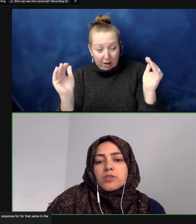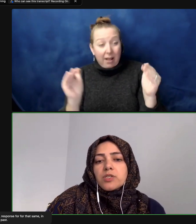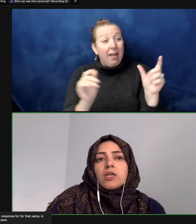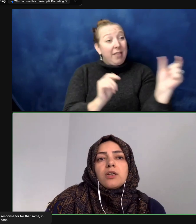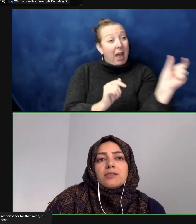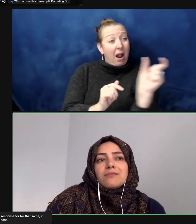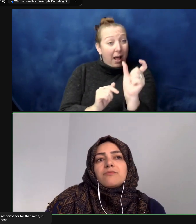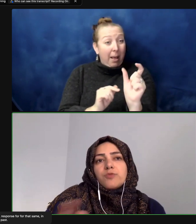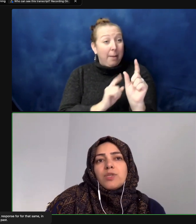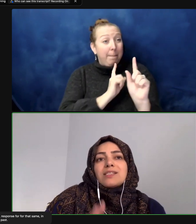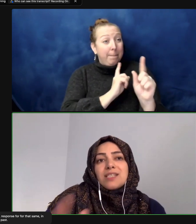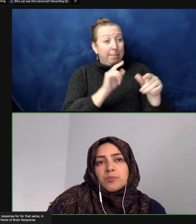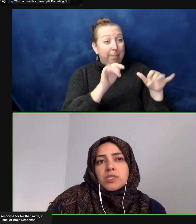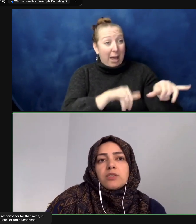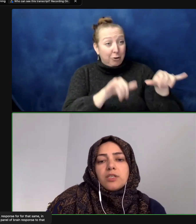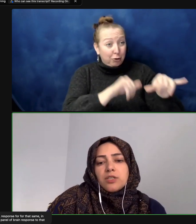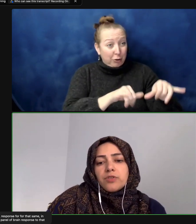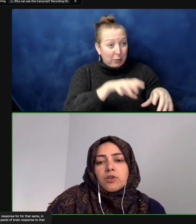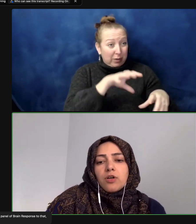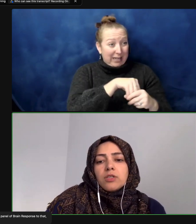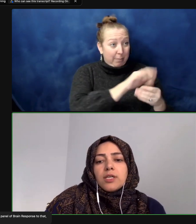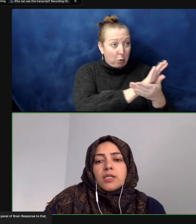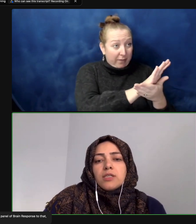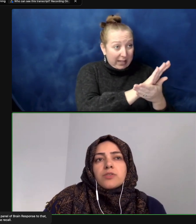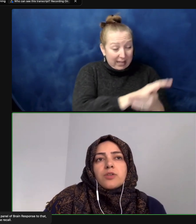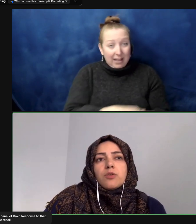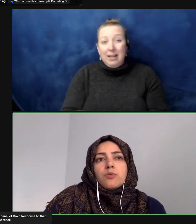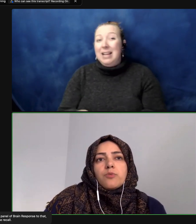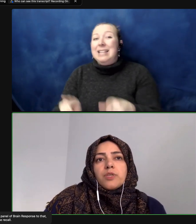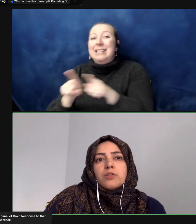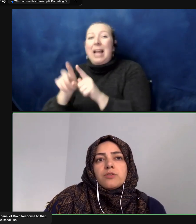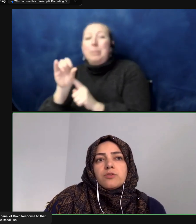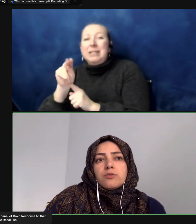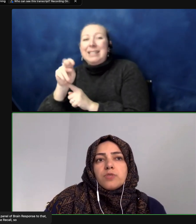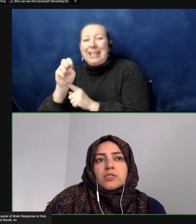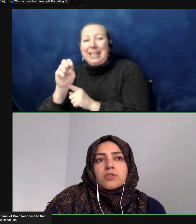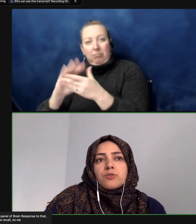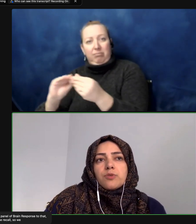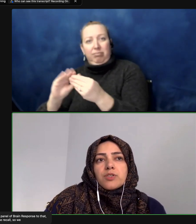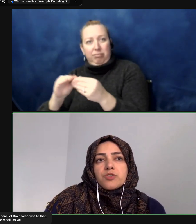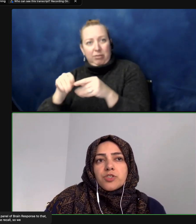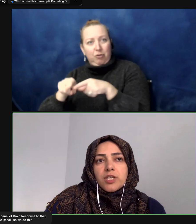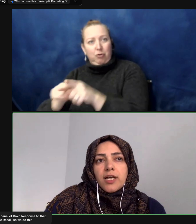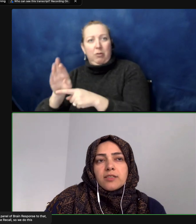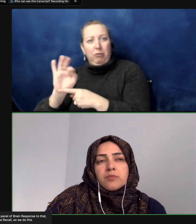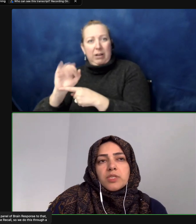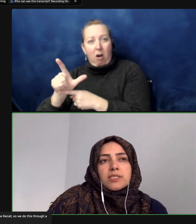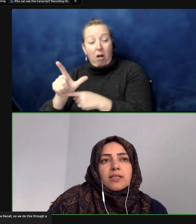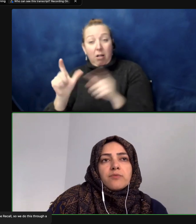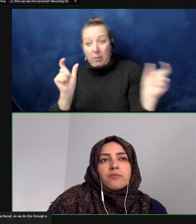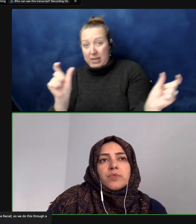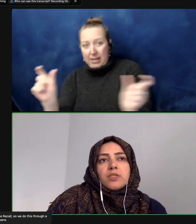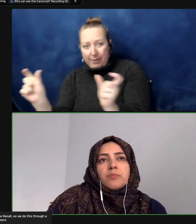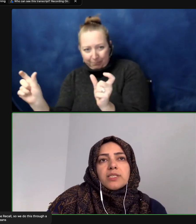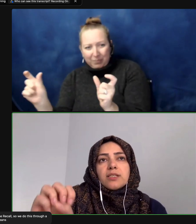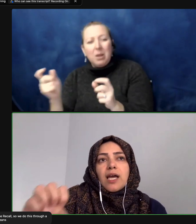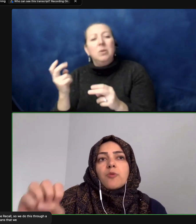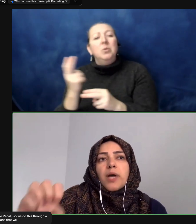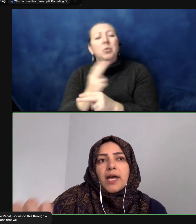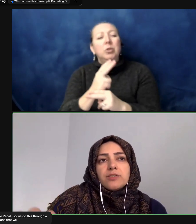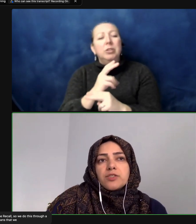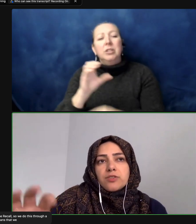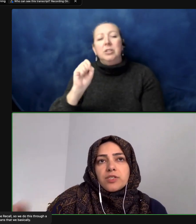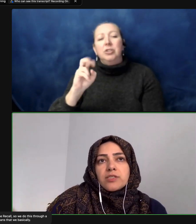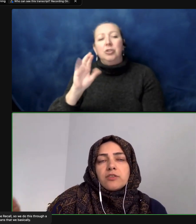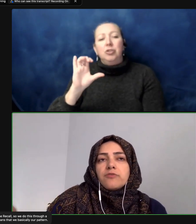brain response to that same scene in the recall. So we do this through a searchlight. It means that